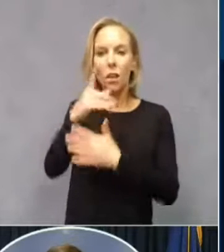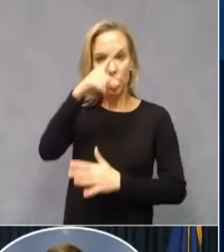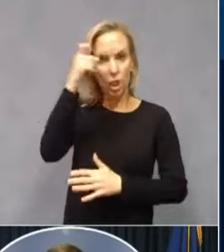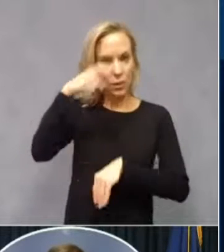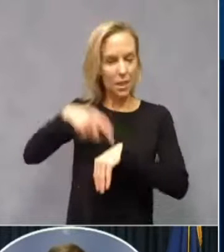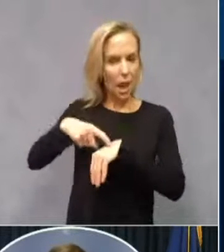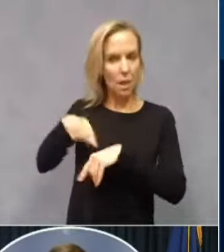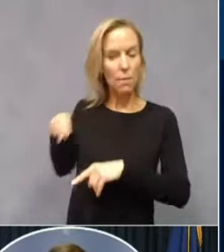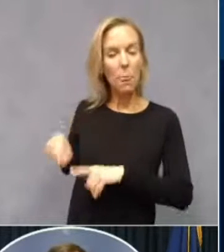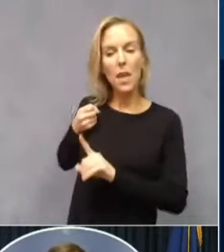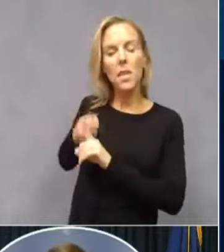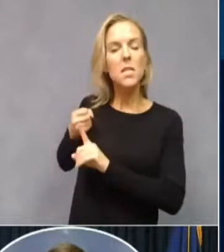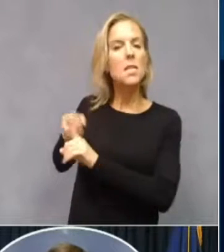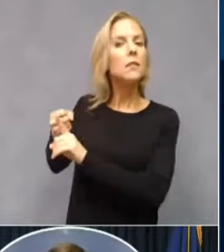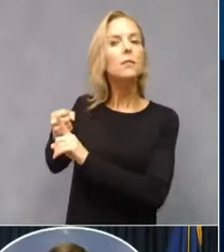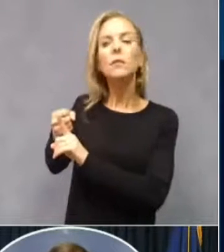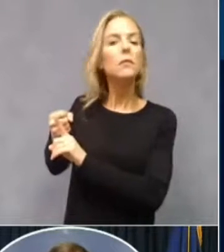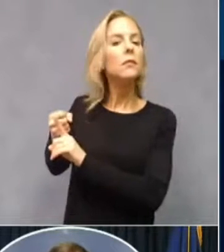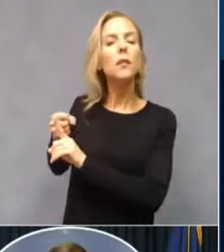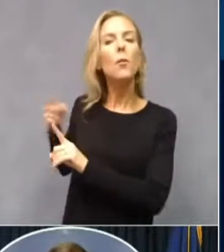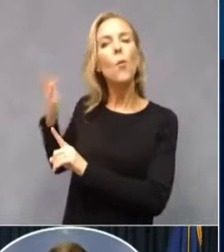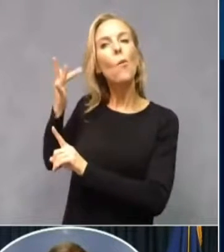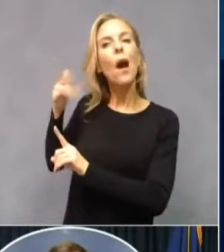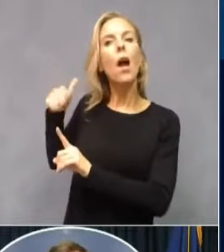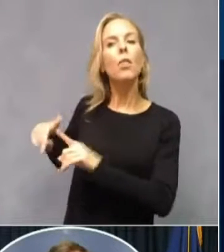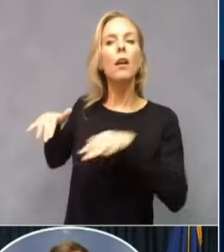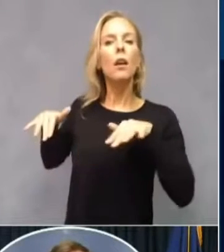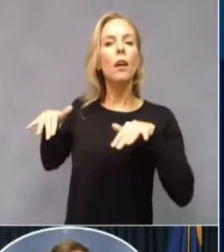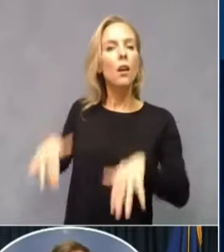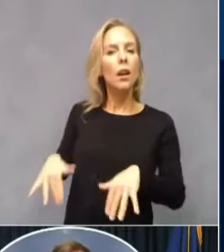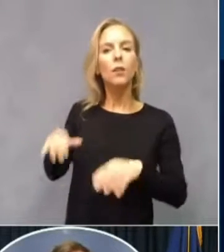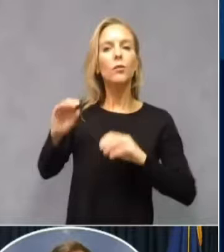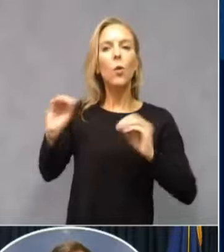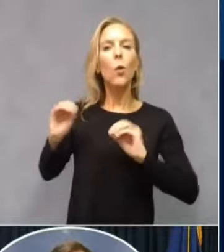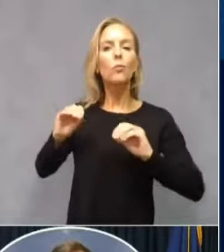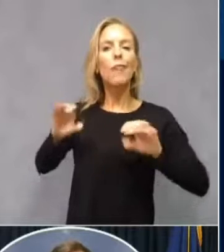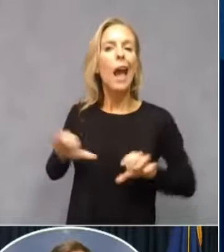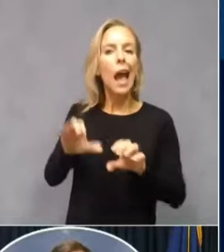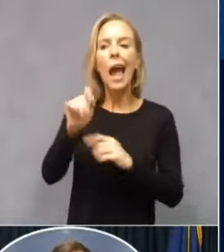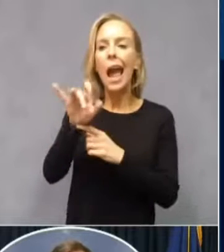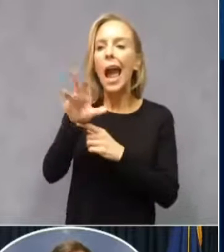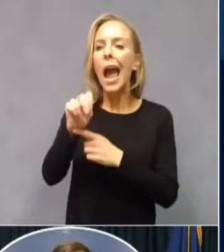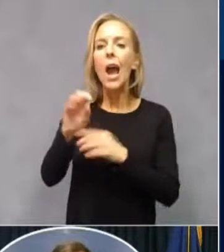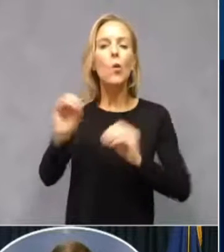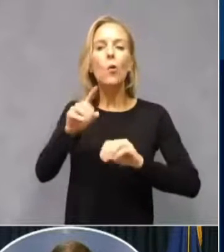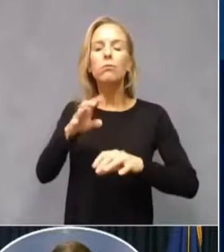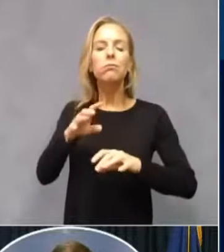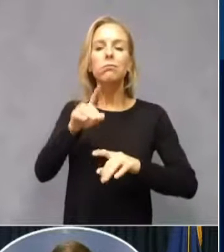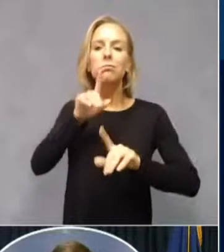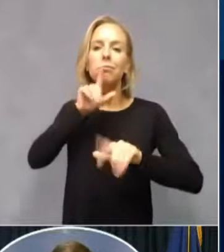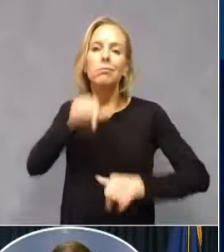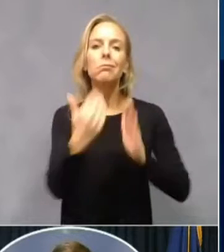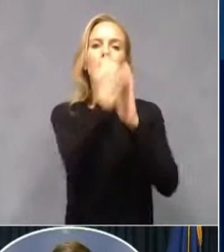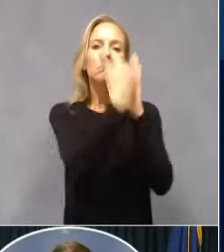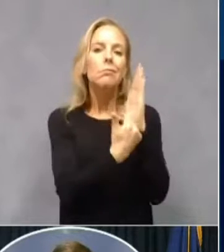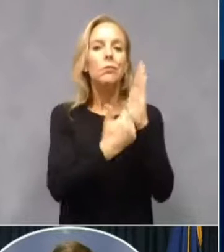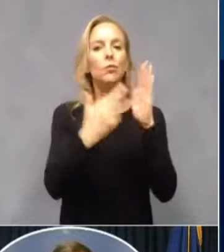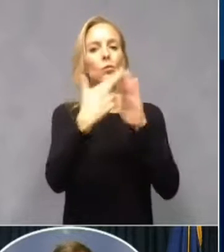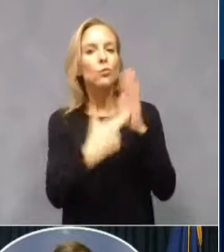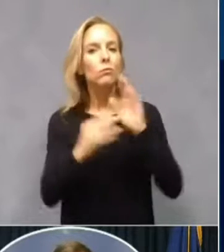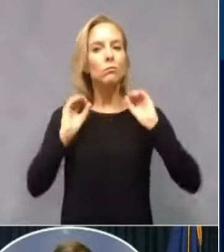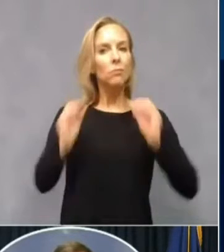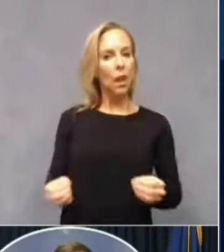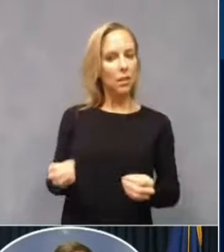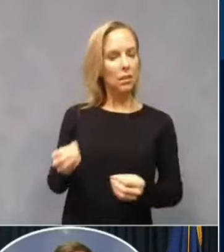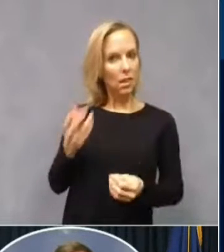because of a lack of action leading up to that, we saw this summer what inaction meant.